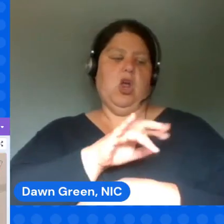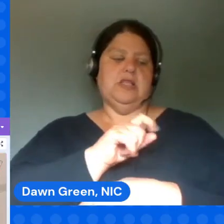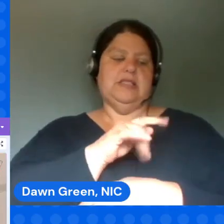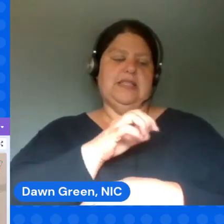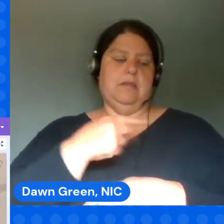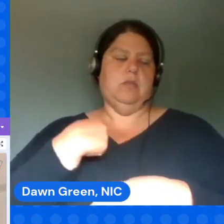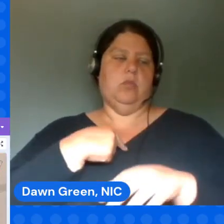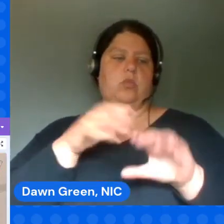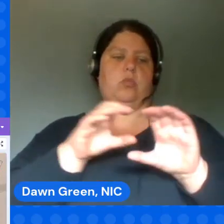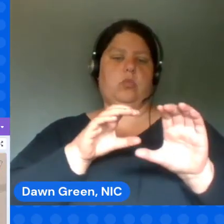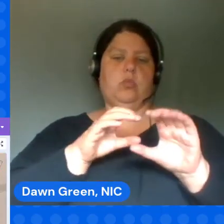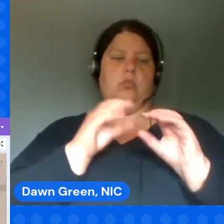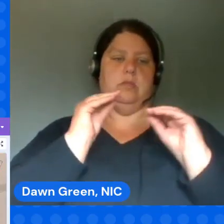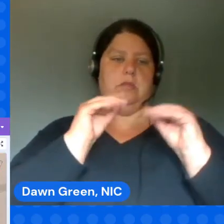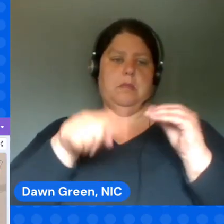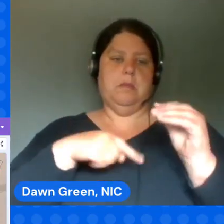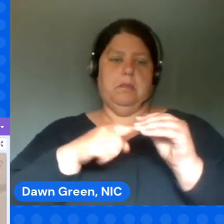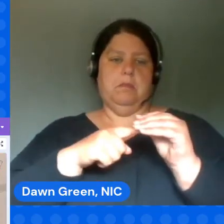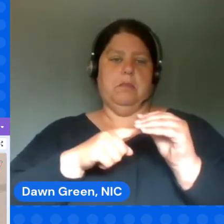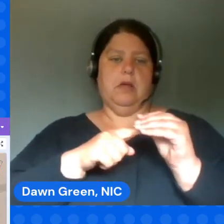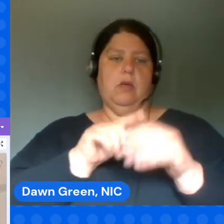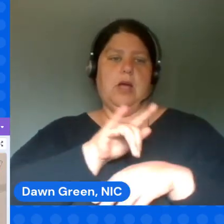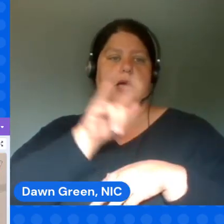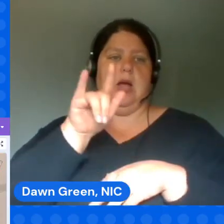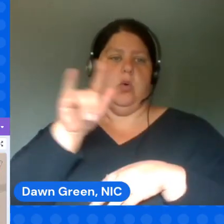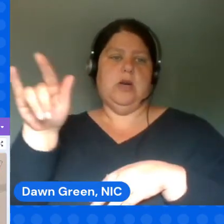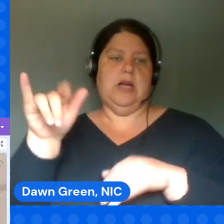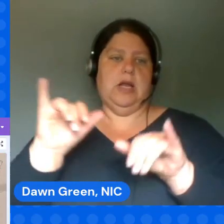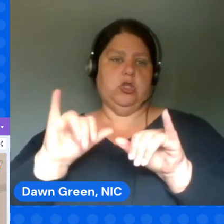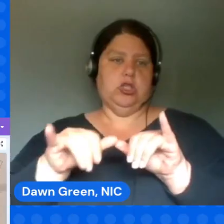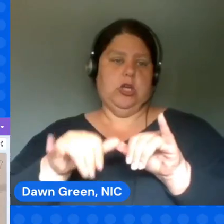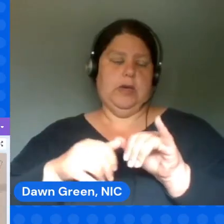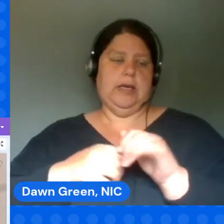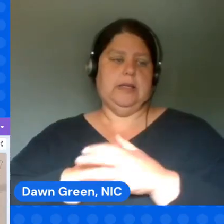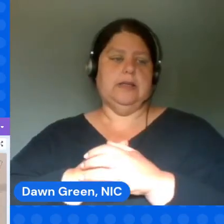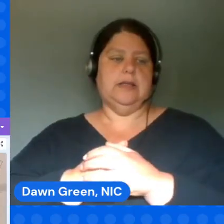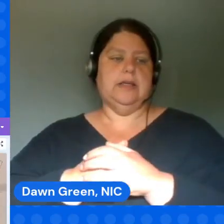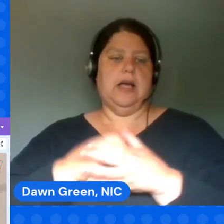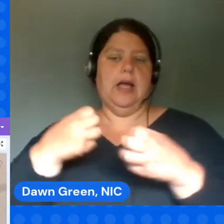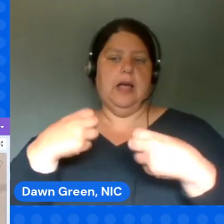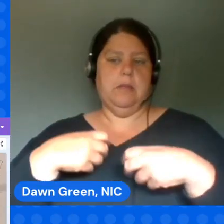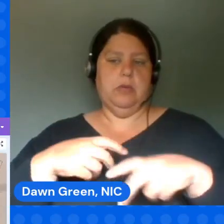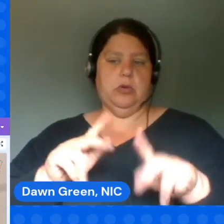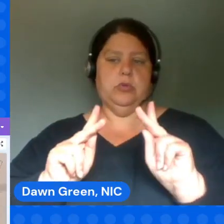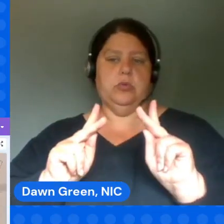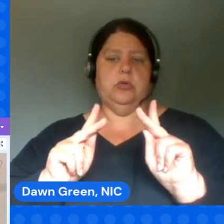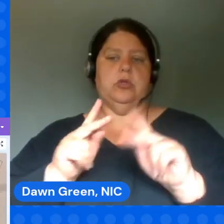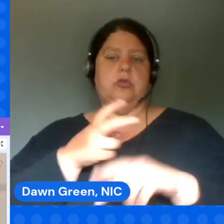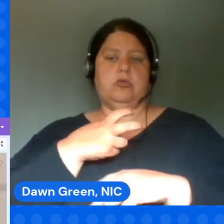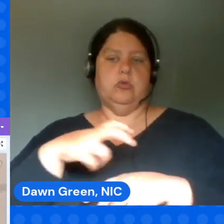about aeronautical engineering, um, and the opportunity to, again, travel the